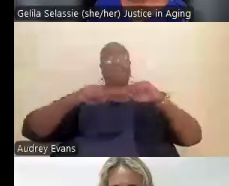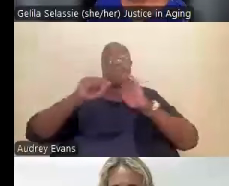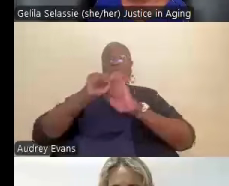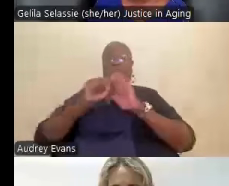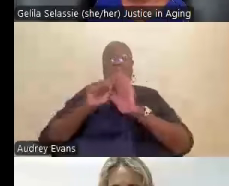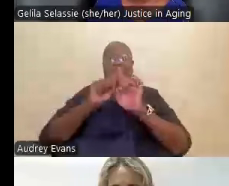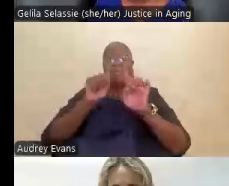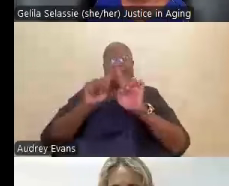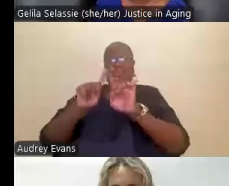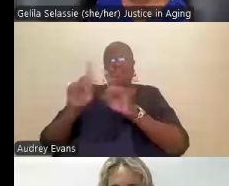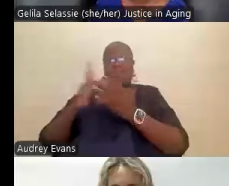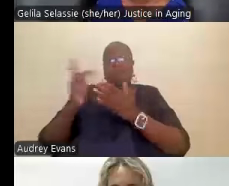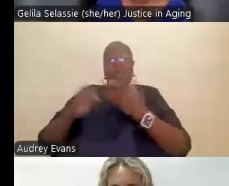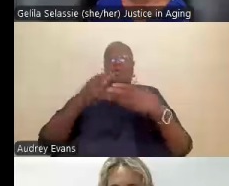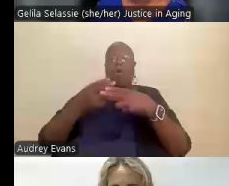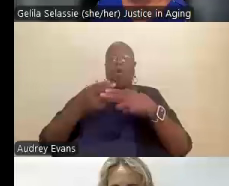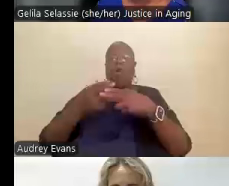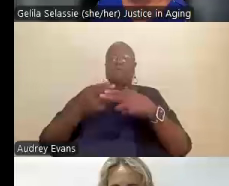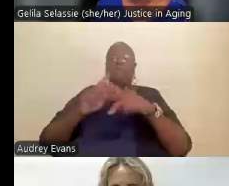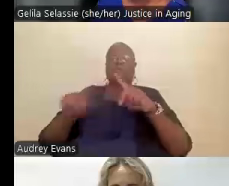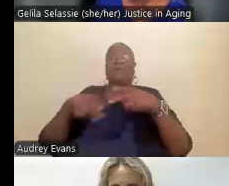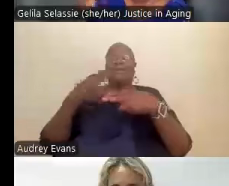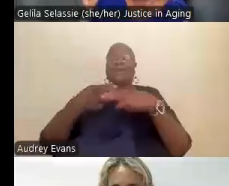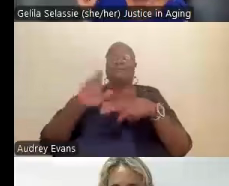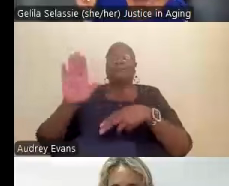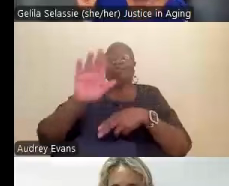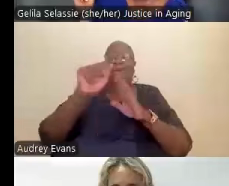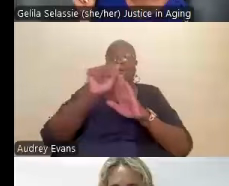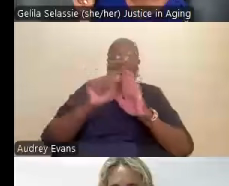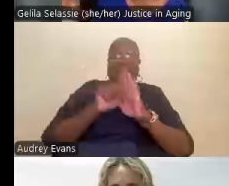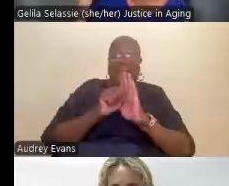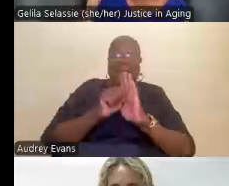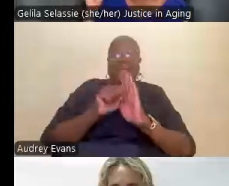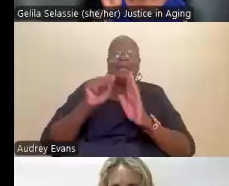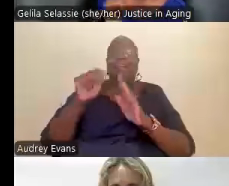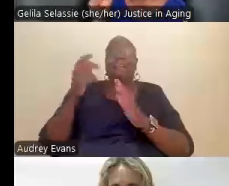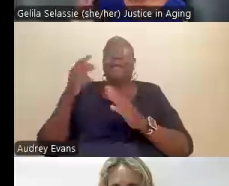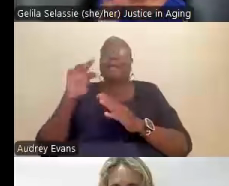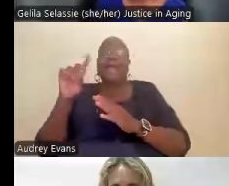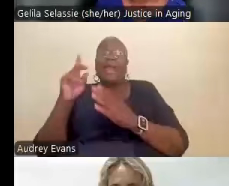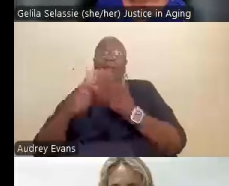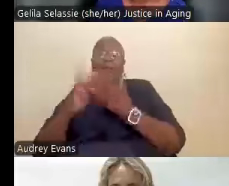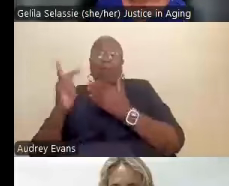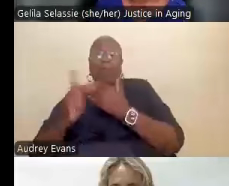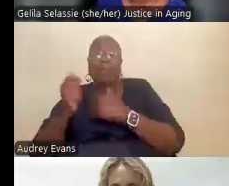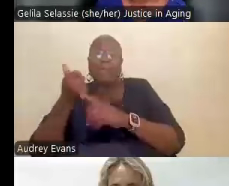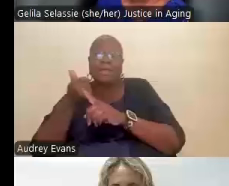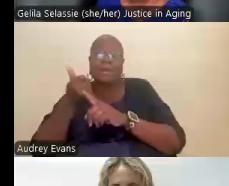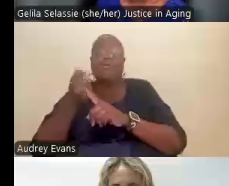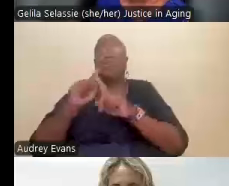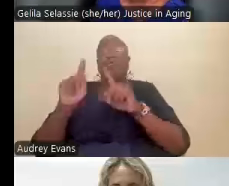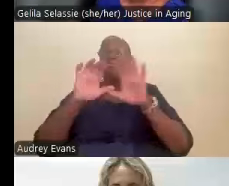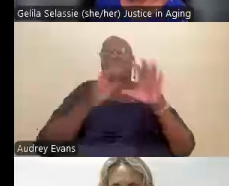Medicaid programs are often called very different things in your state, not just the Medicaid program itself, but the different programs for different